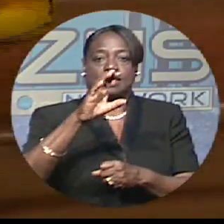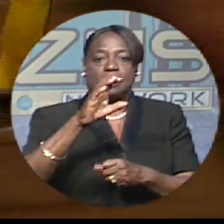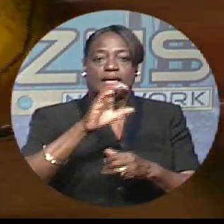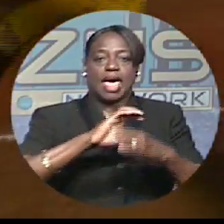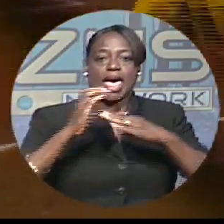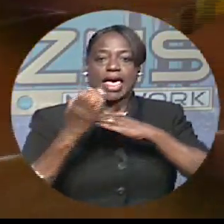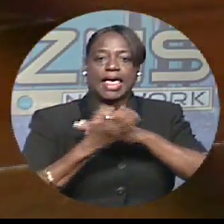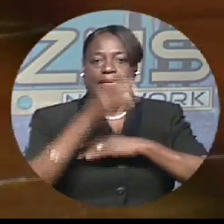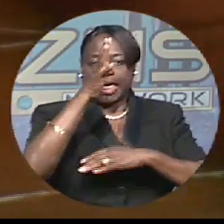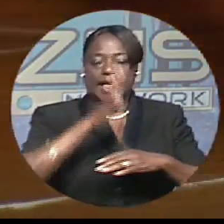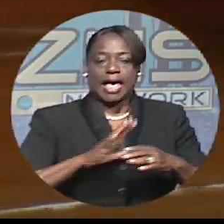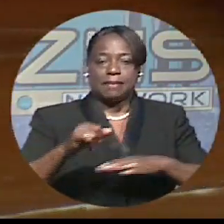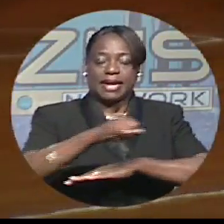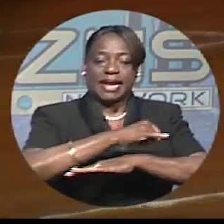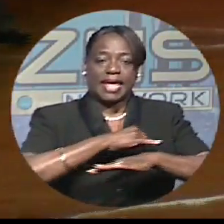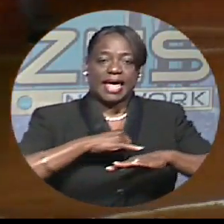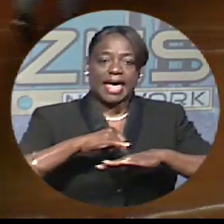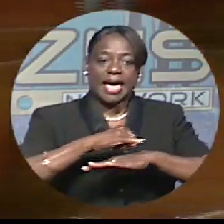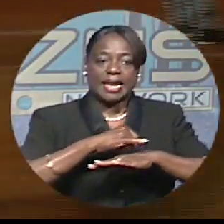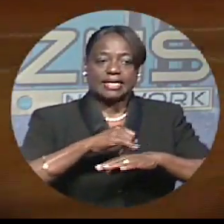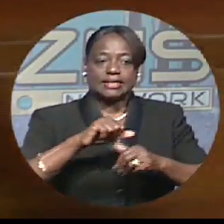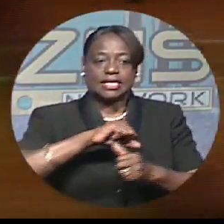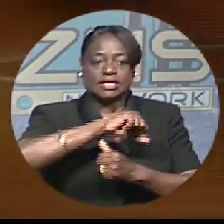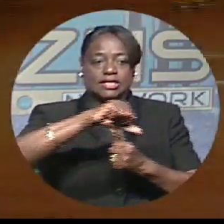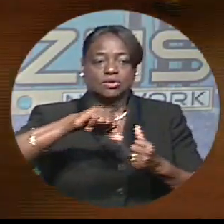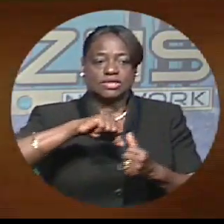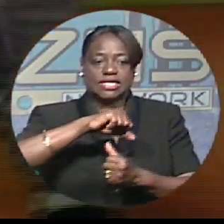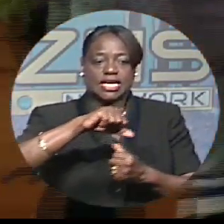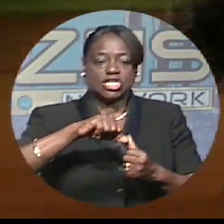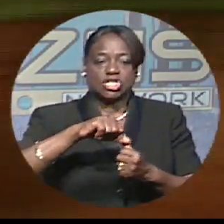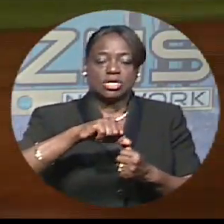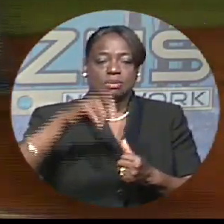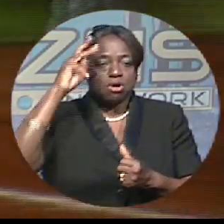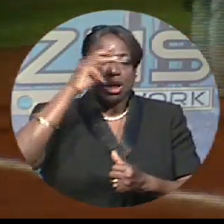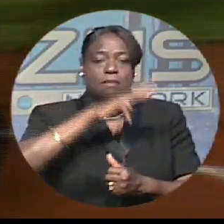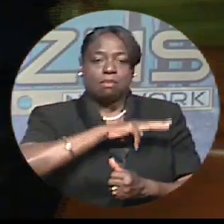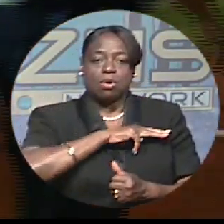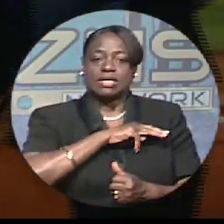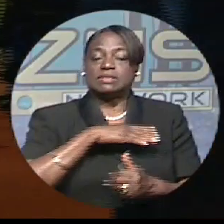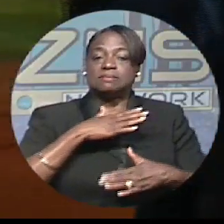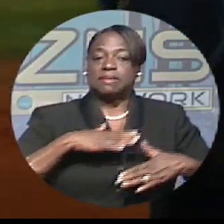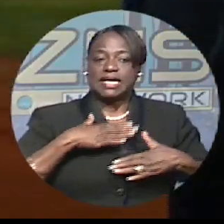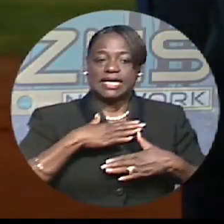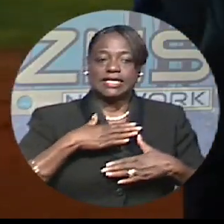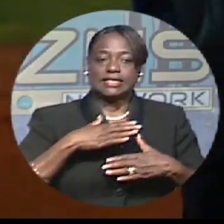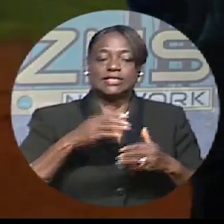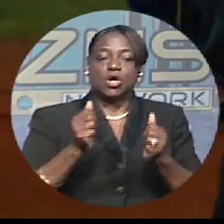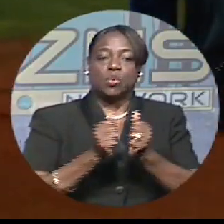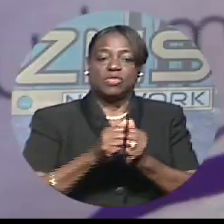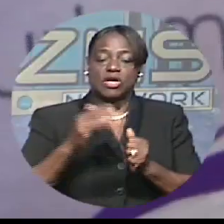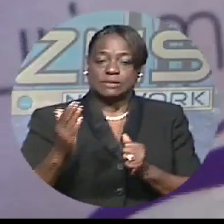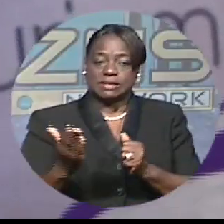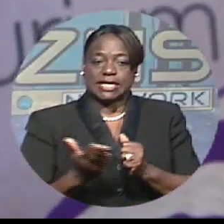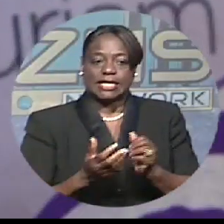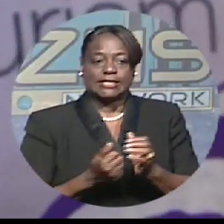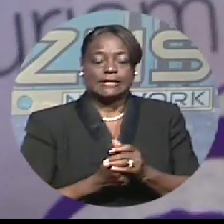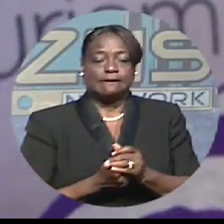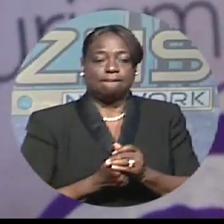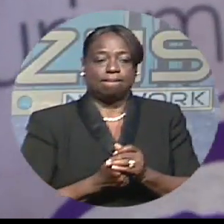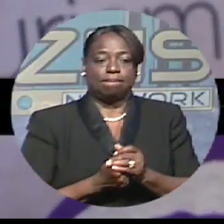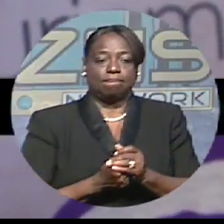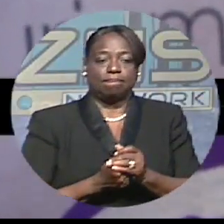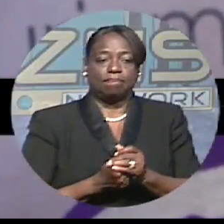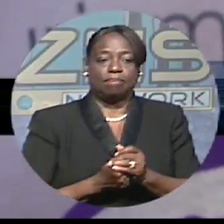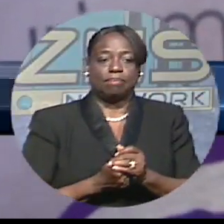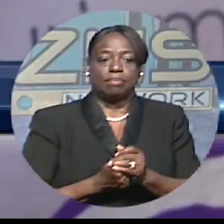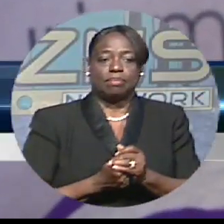President Marlene Moore, despite the team finishing fourth, was pleased with the hospitality. We don't usually play fast pitch in the Cayman Islands. They play modified